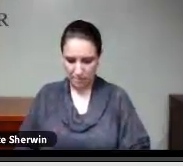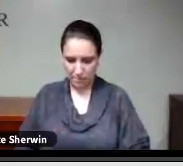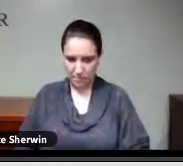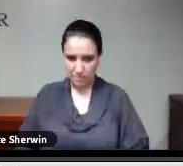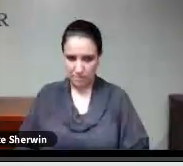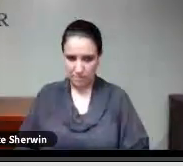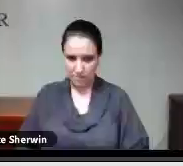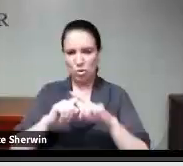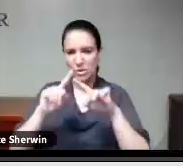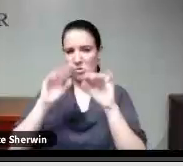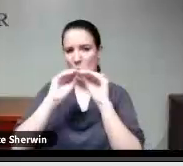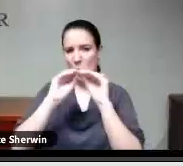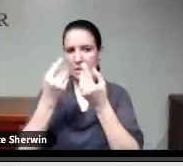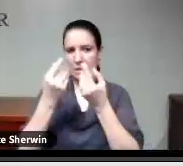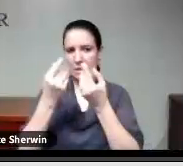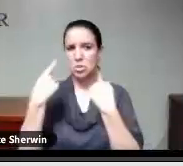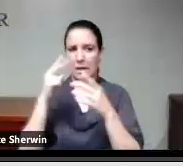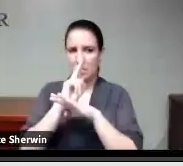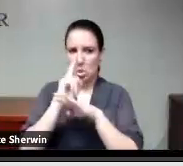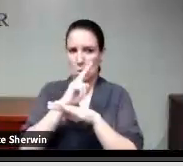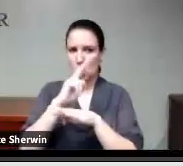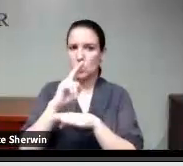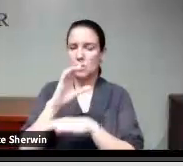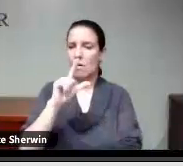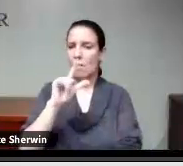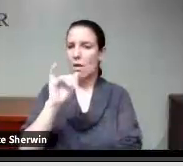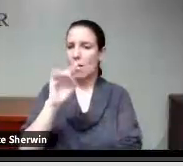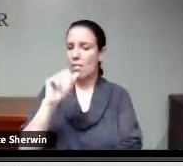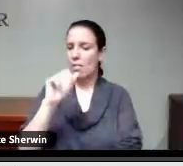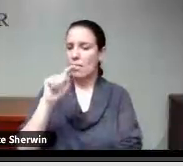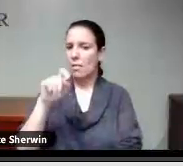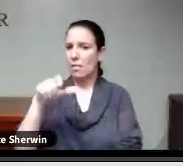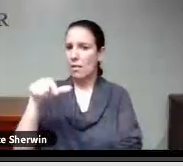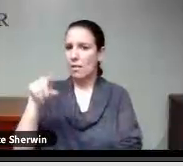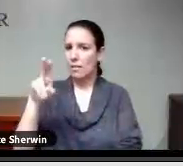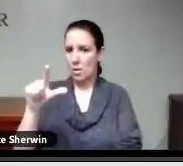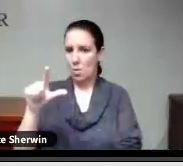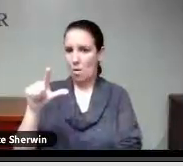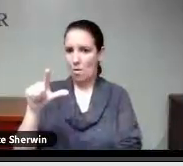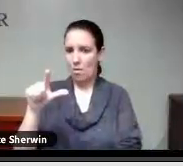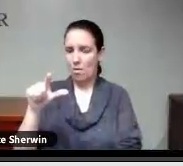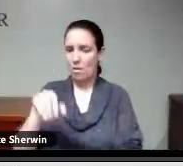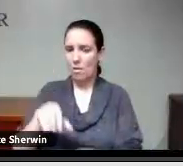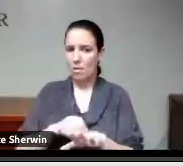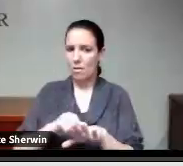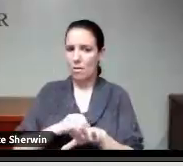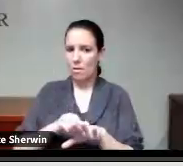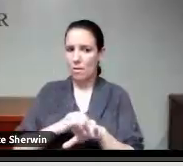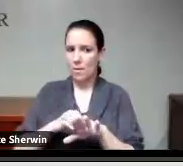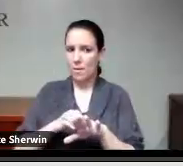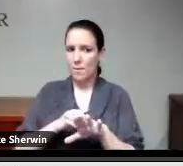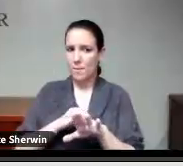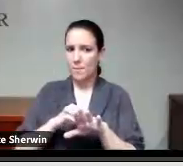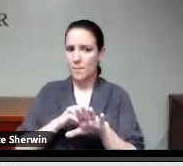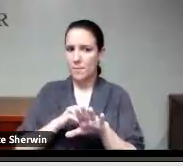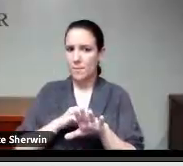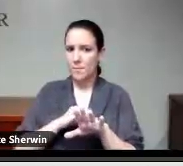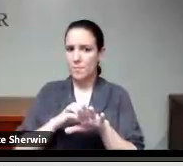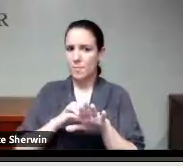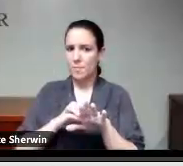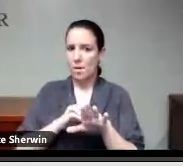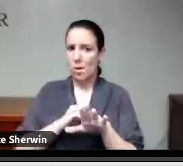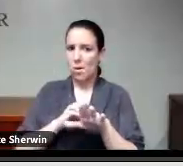different organizations that have used Climate Qual, and you can learn more about Climate Qual, but I want to give you an example of how you take the